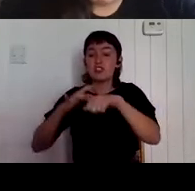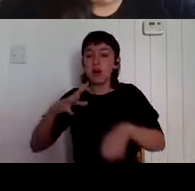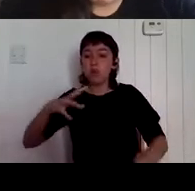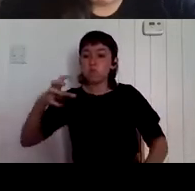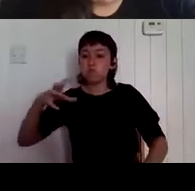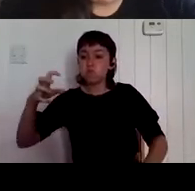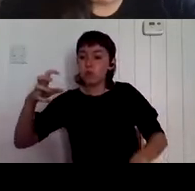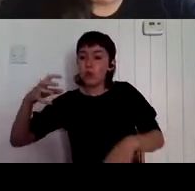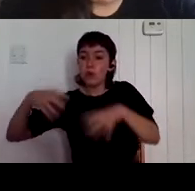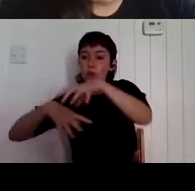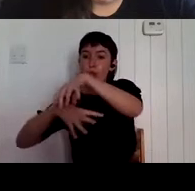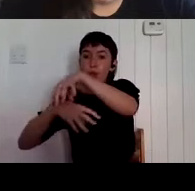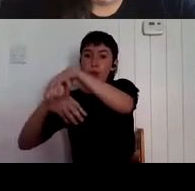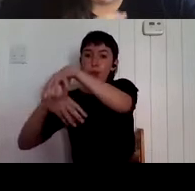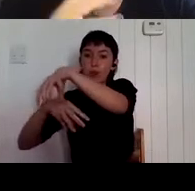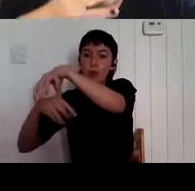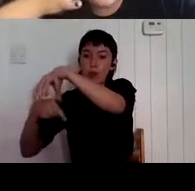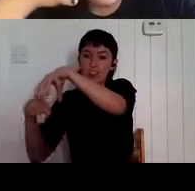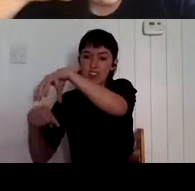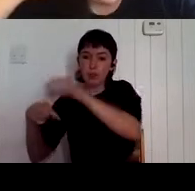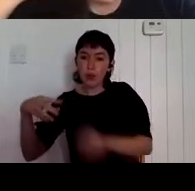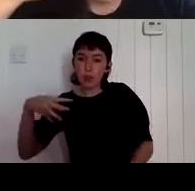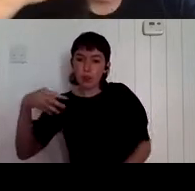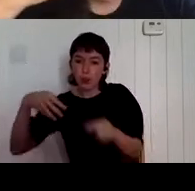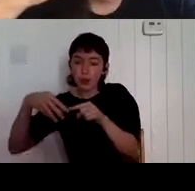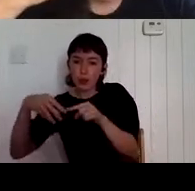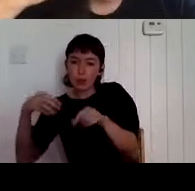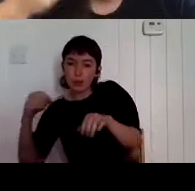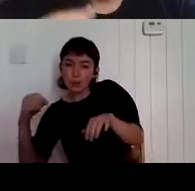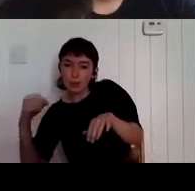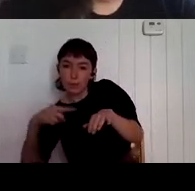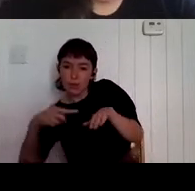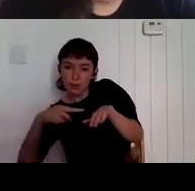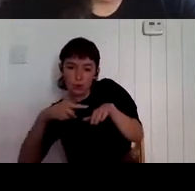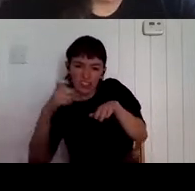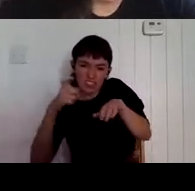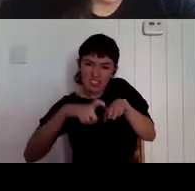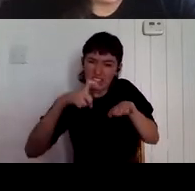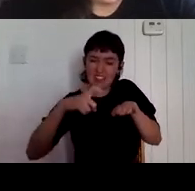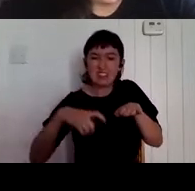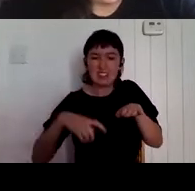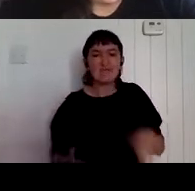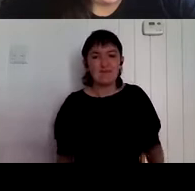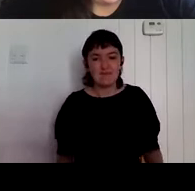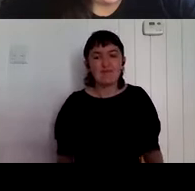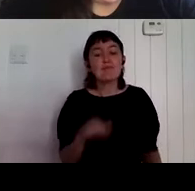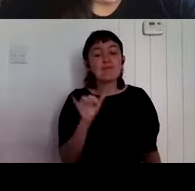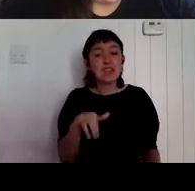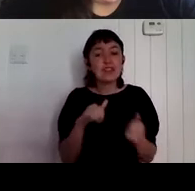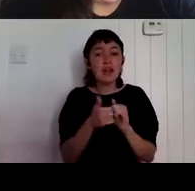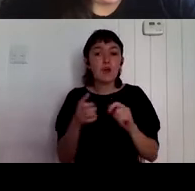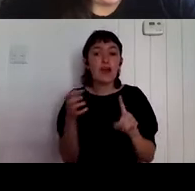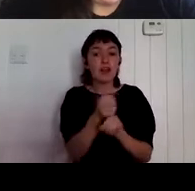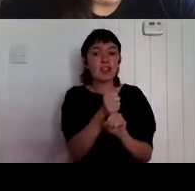it will shoot out this very fast harpoon and sting you. And this is how they catch prey. And or